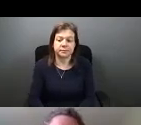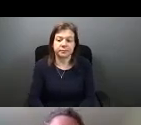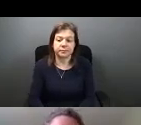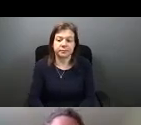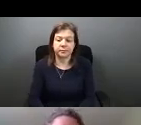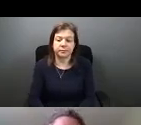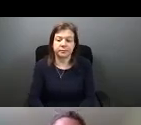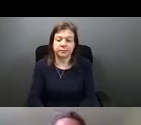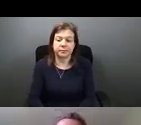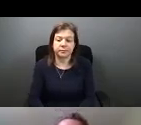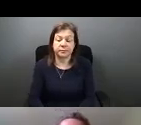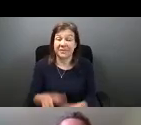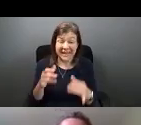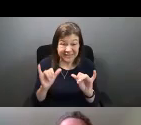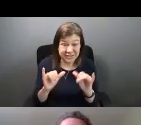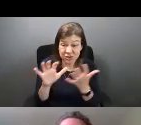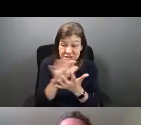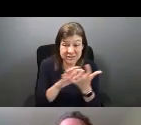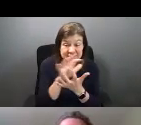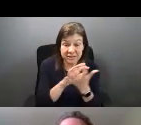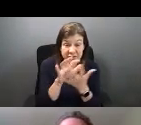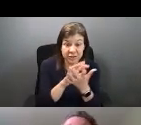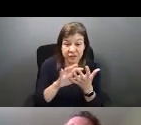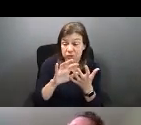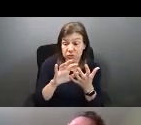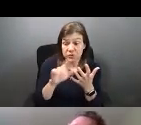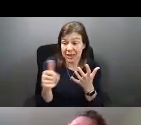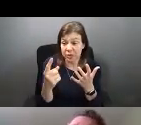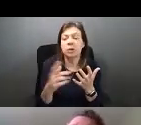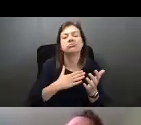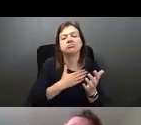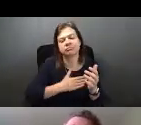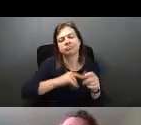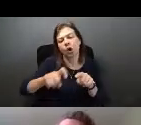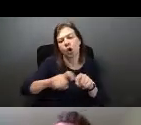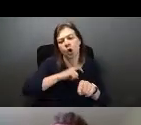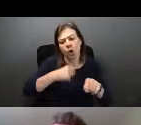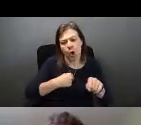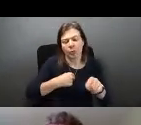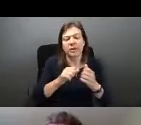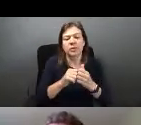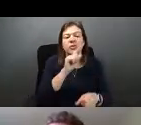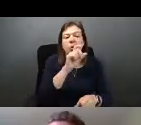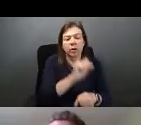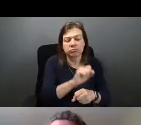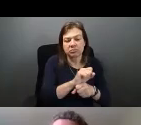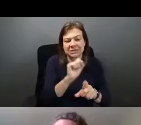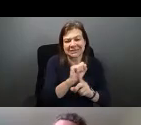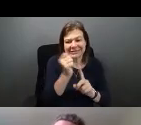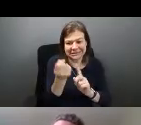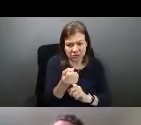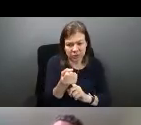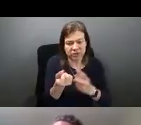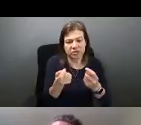And then if that's still confusing to anybody, please give me a call with your actual situation that you're